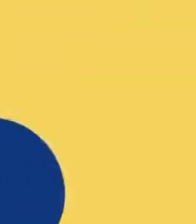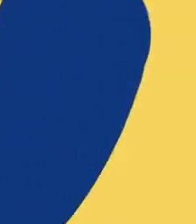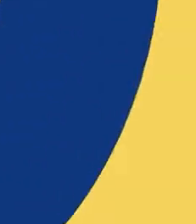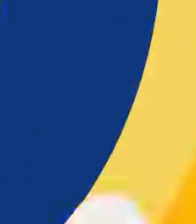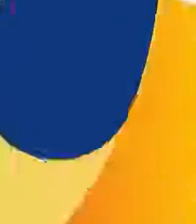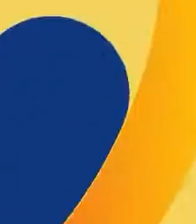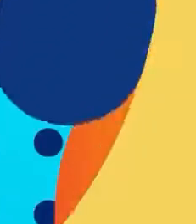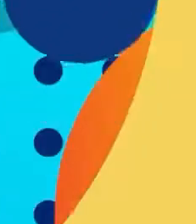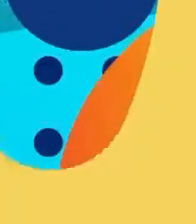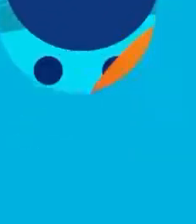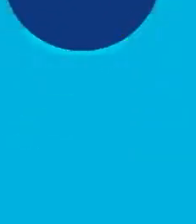Thank you.